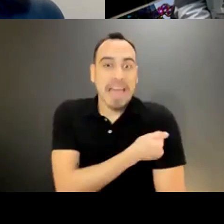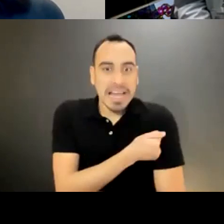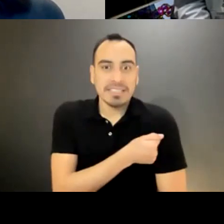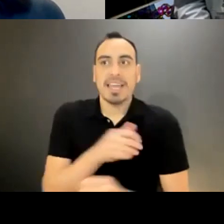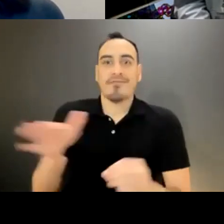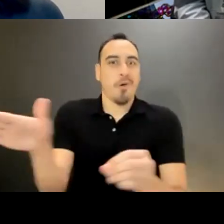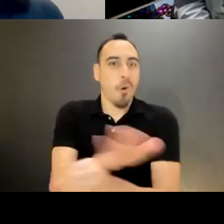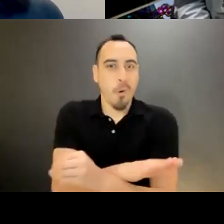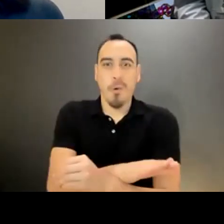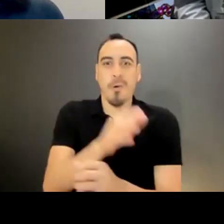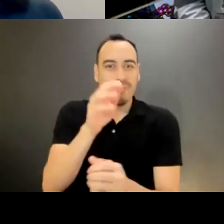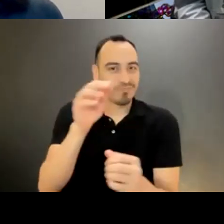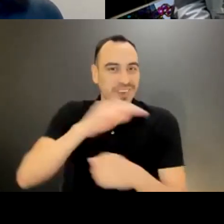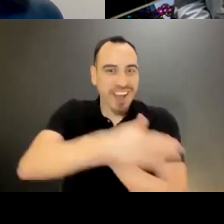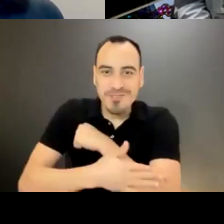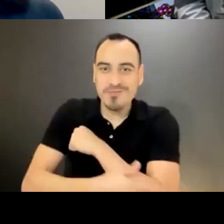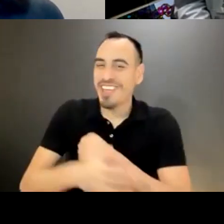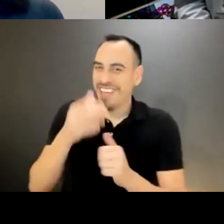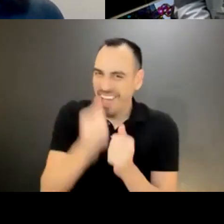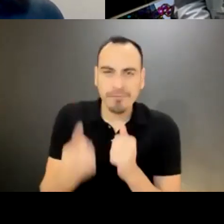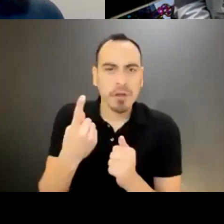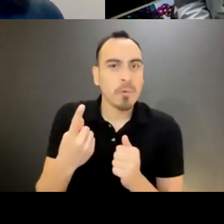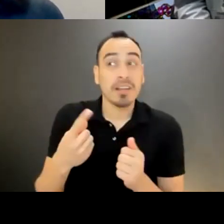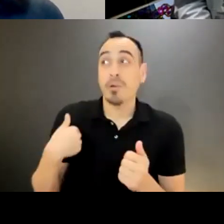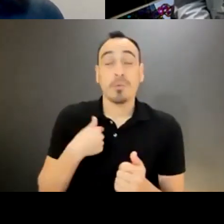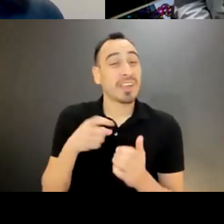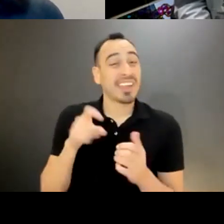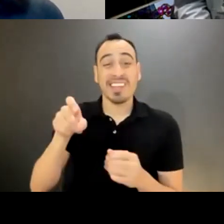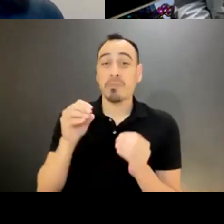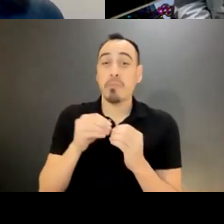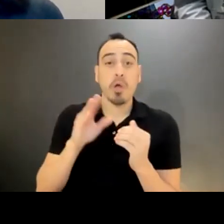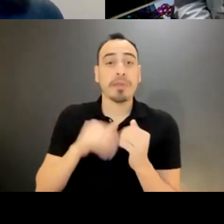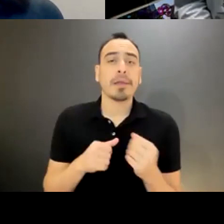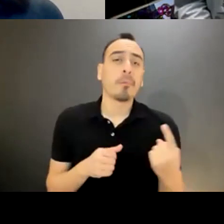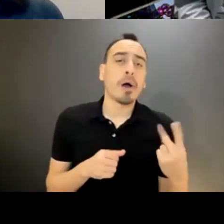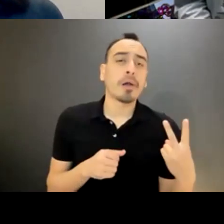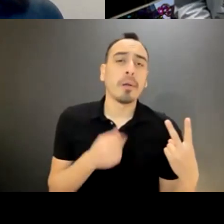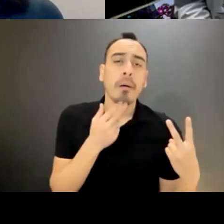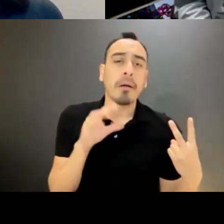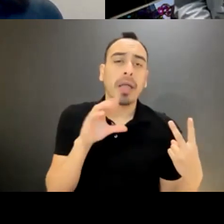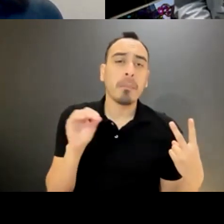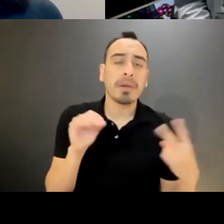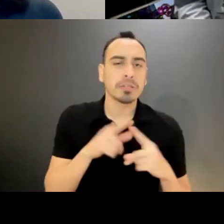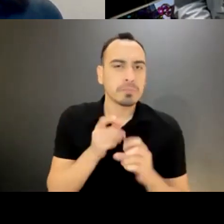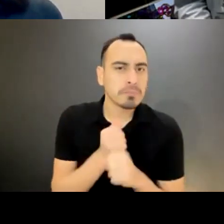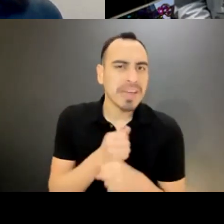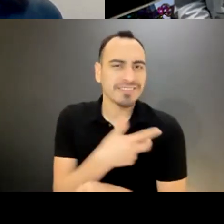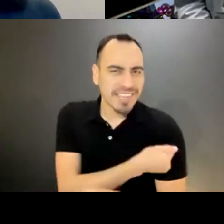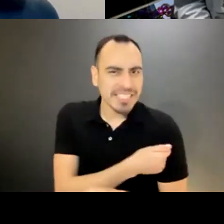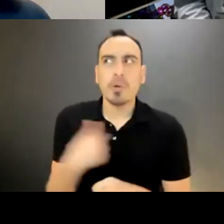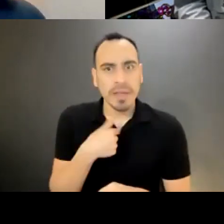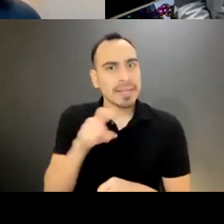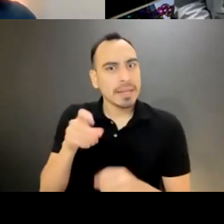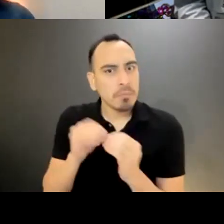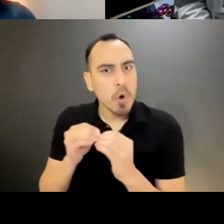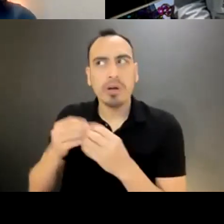country. We need more than 2 manufacturers to make vaccine in order to do this in an expeditious way. And